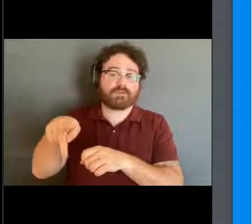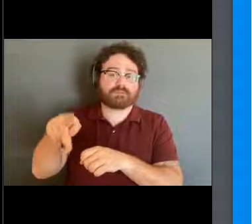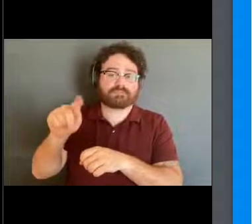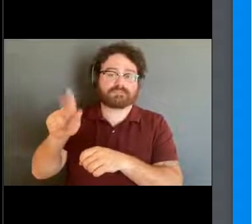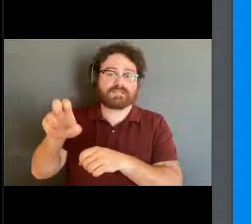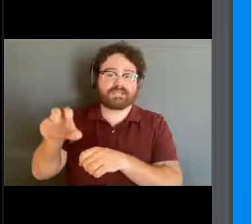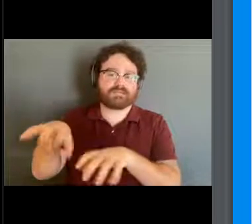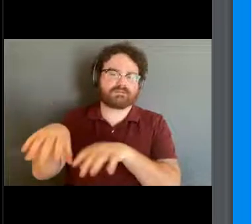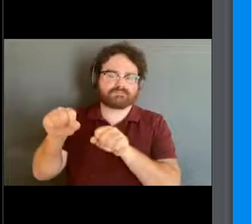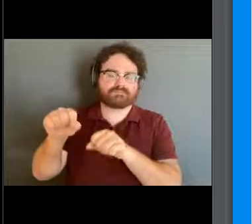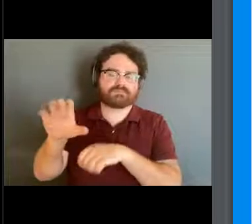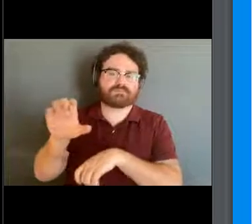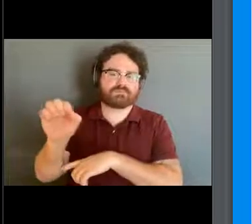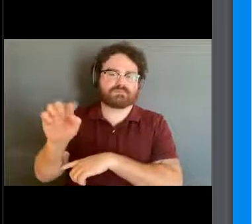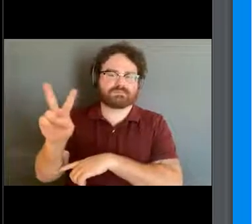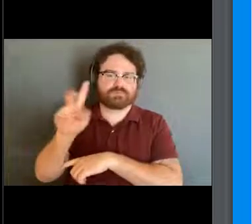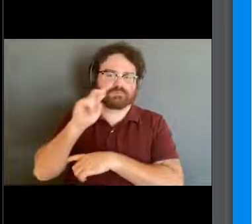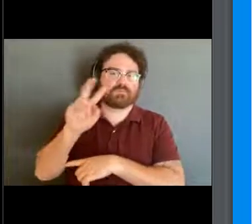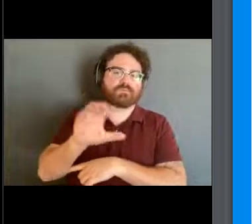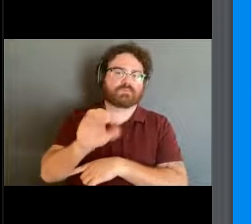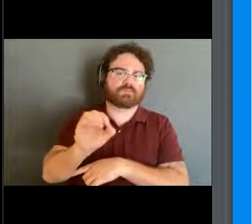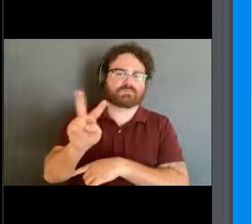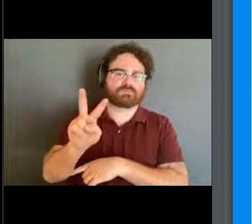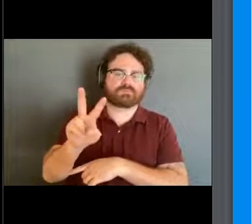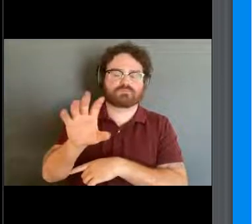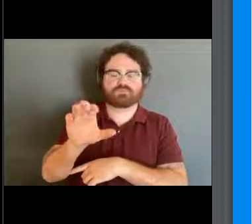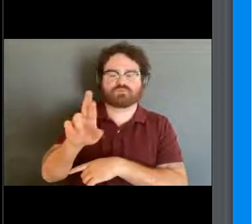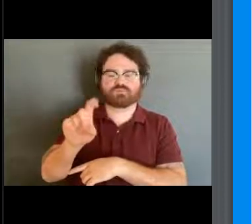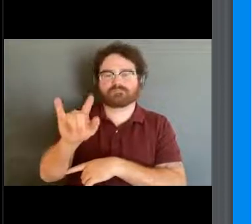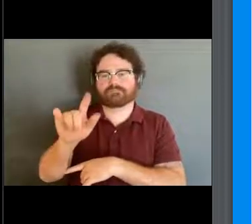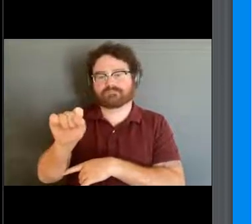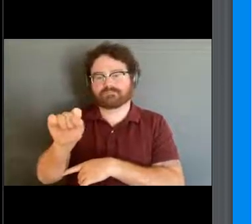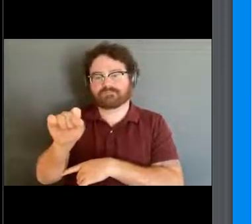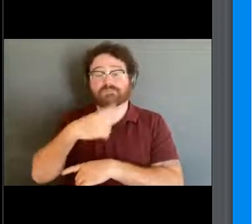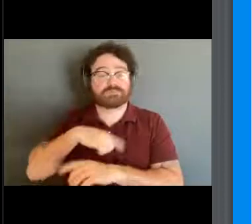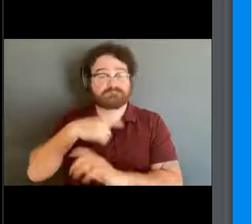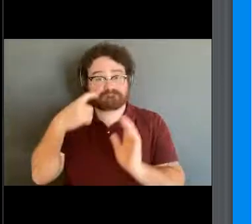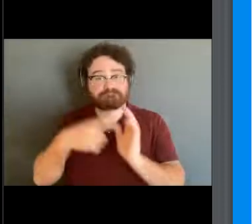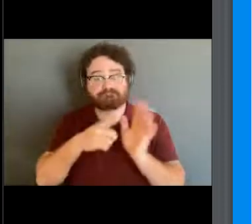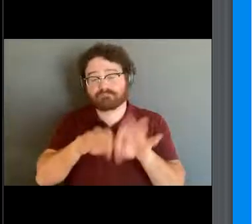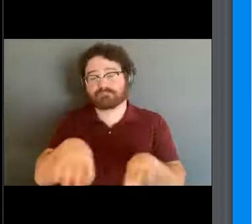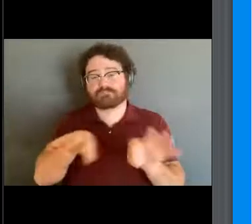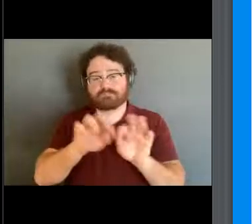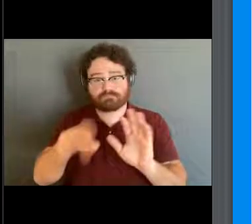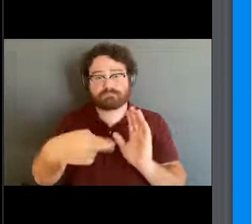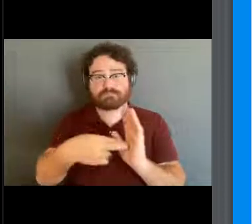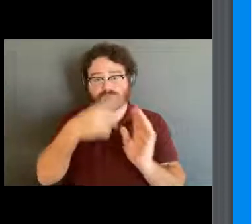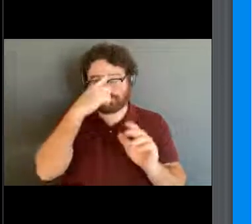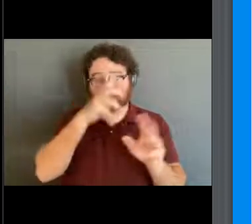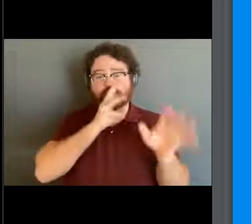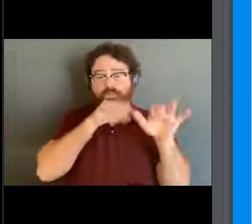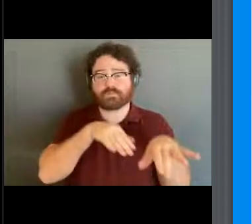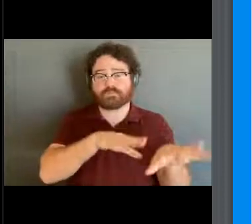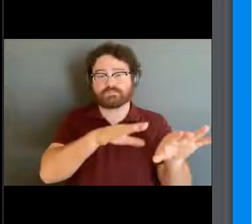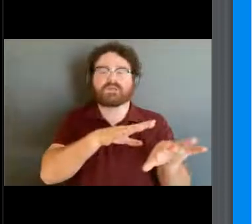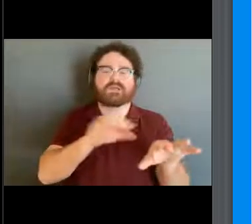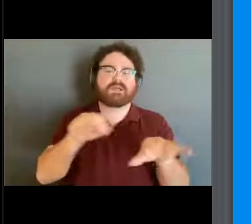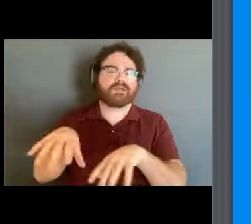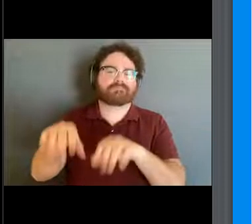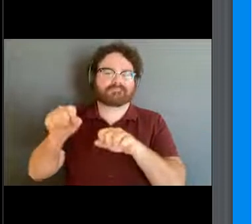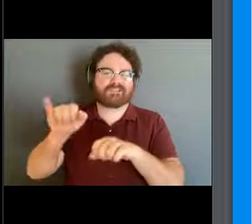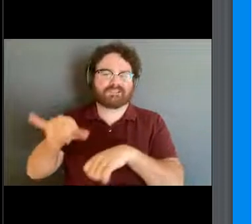carbon credits. So we are seeing a very important role of the ocean and taking up that carbon dioxide